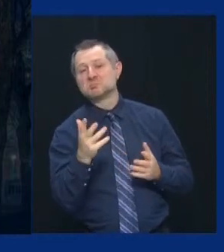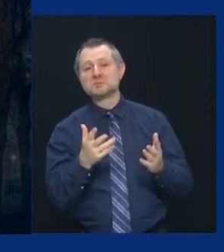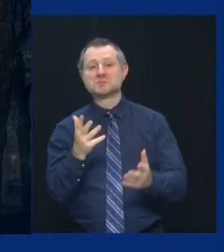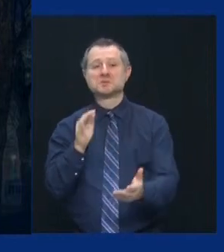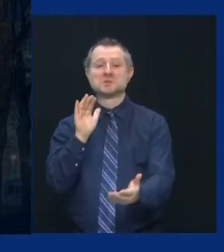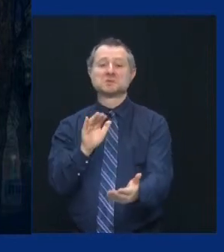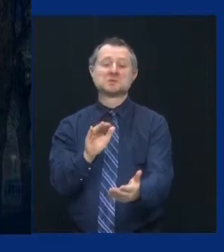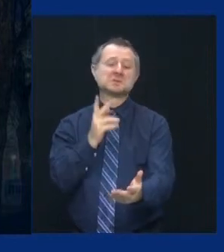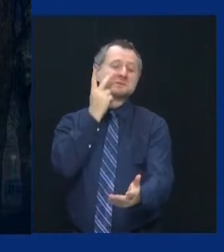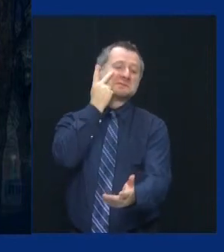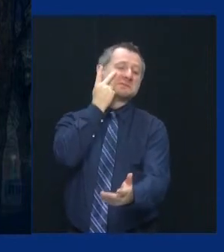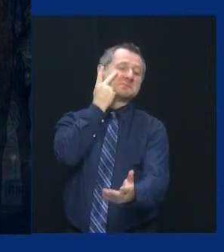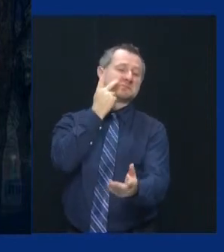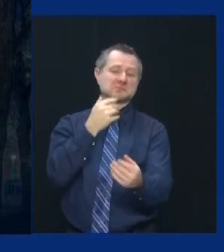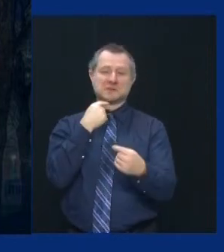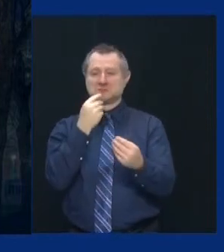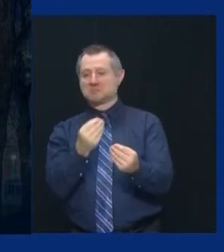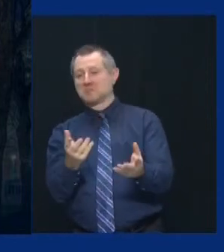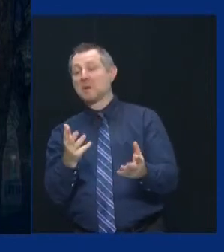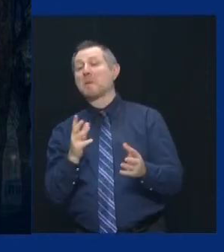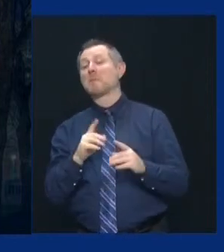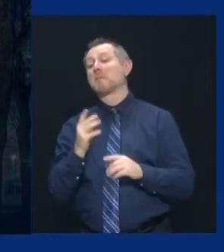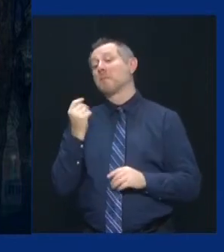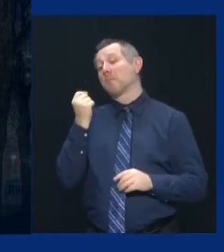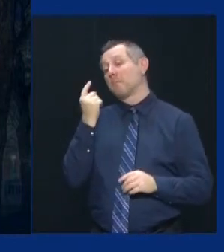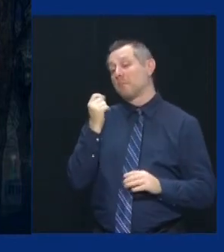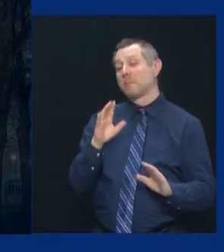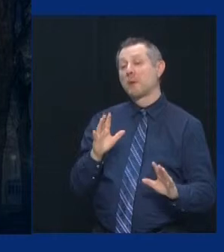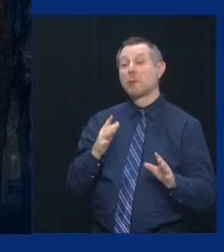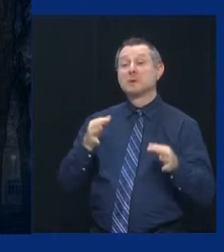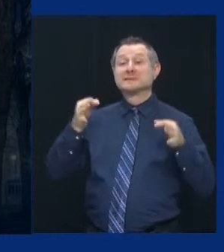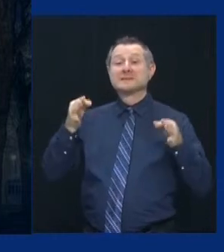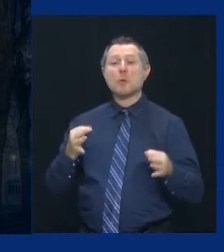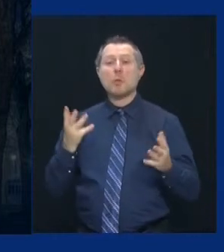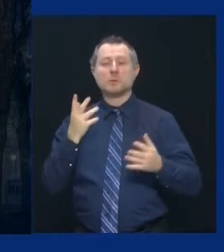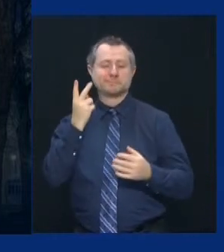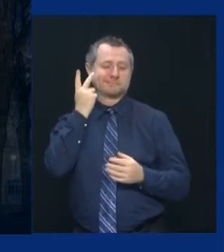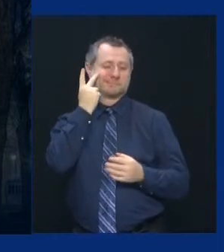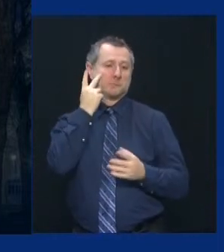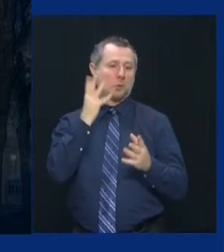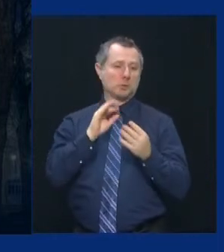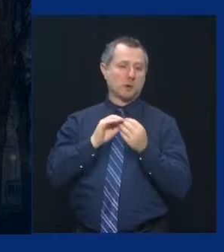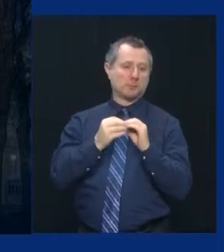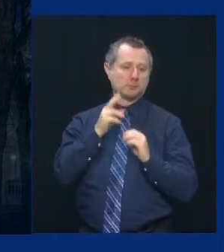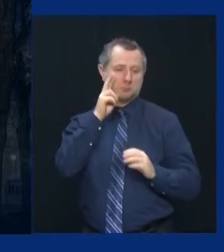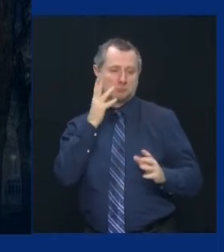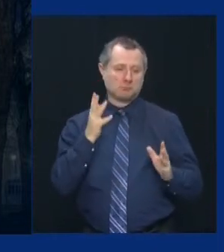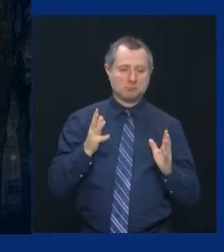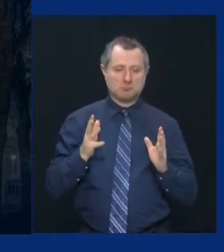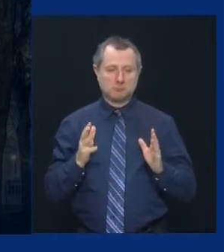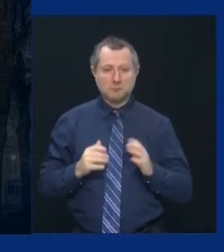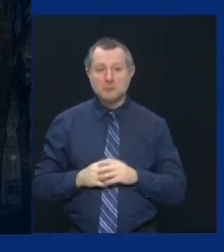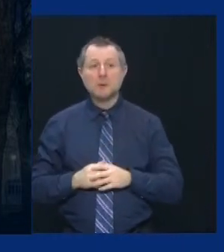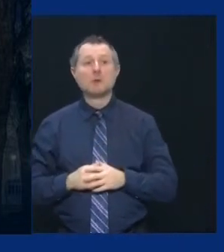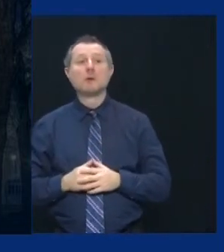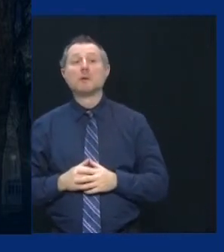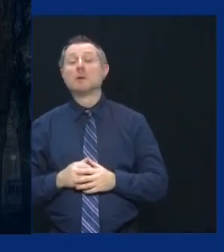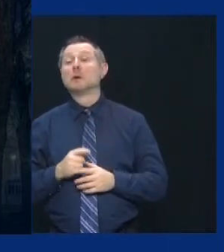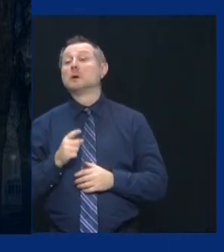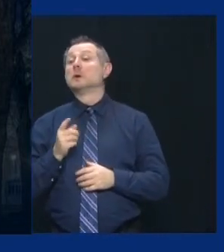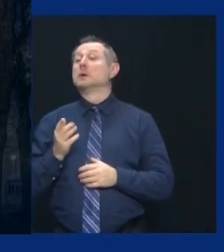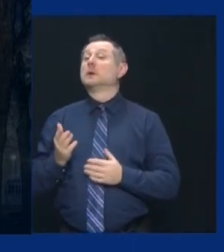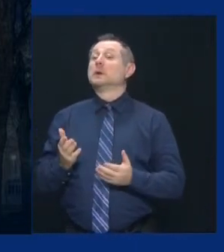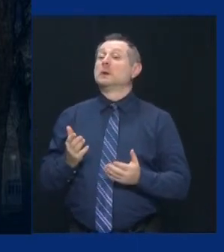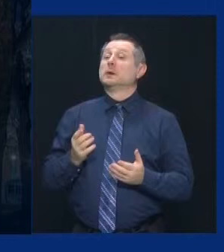phenomenon that we're seeing, but we don't know, and we'll see what the numbers say over the next few days, and